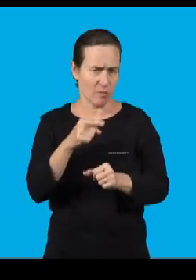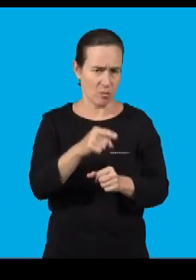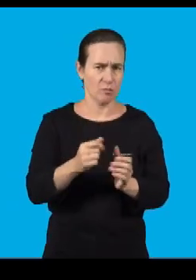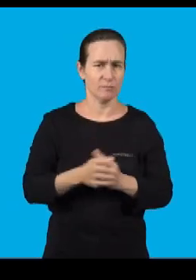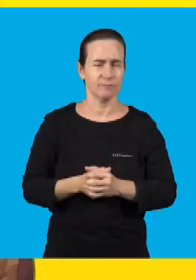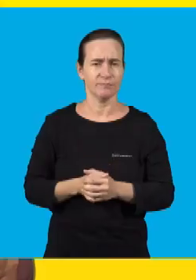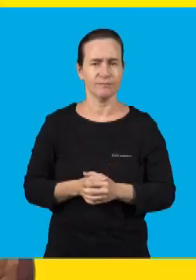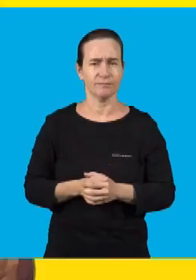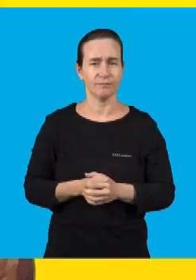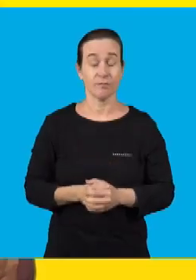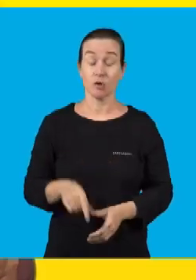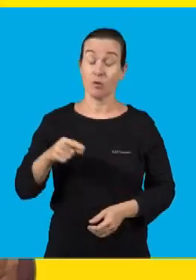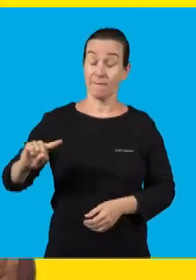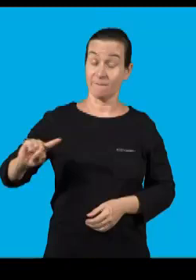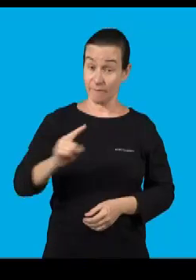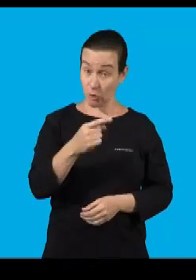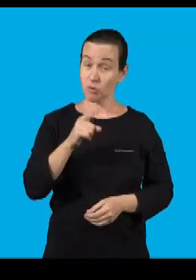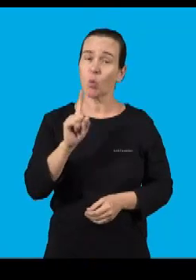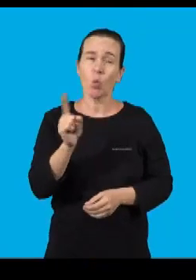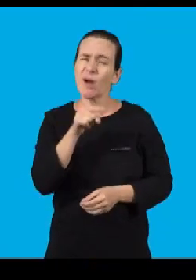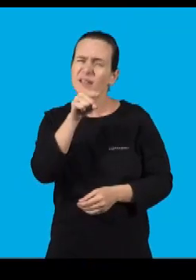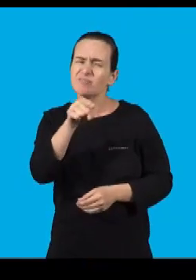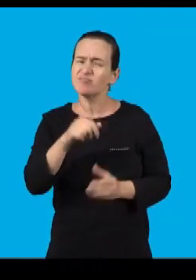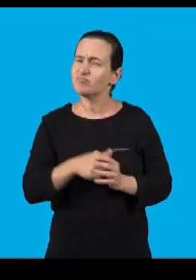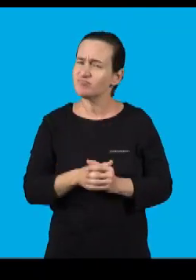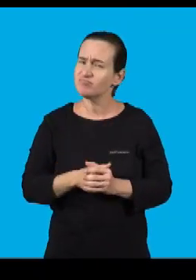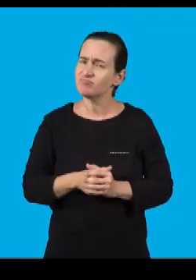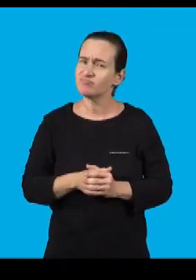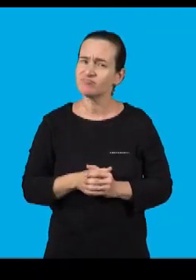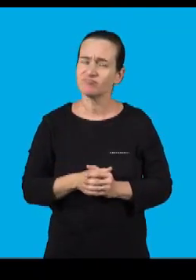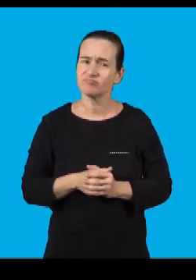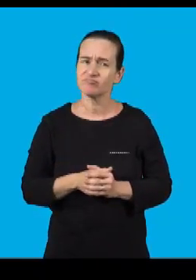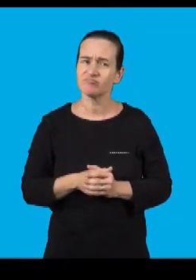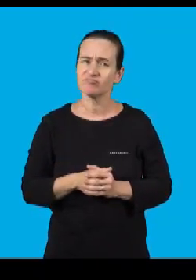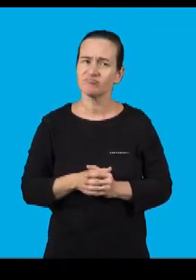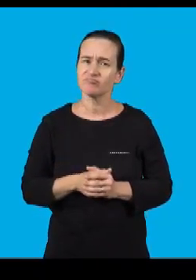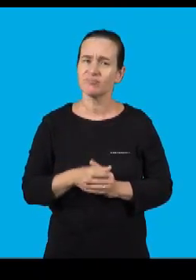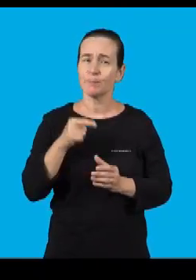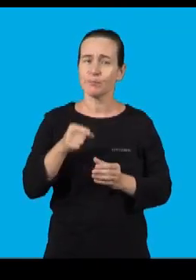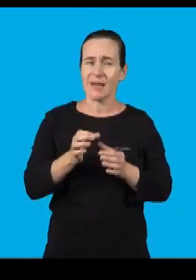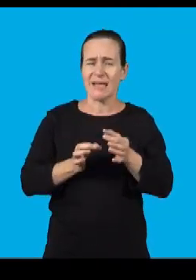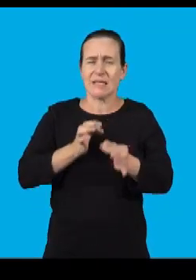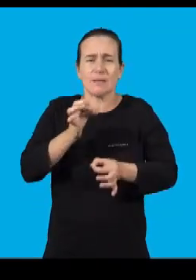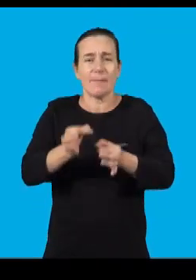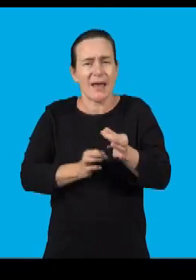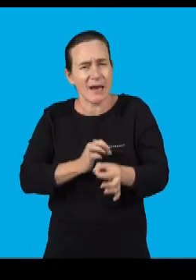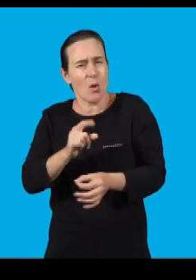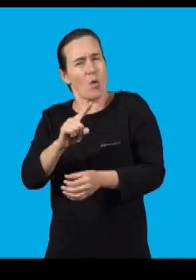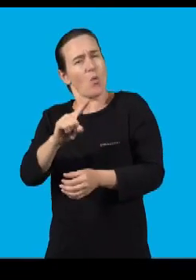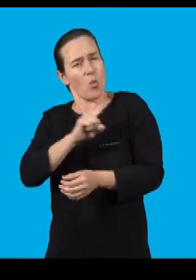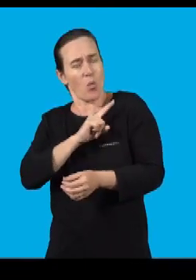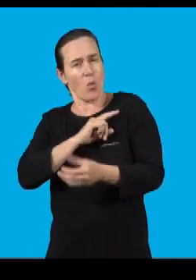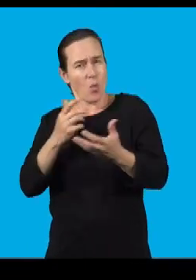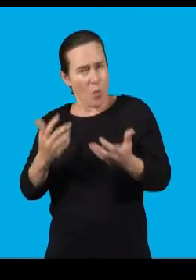is, list what it is. So this one is pretty easy to understand. But now this one here, explain why it